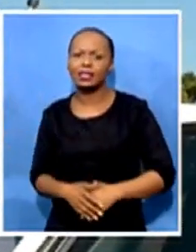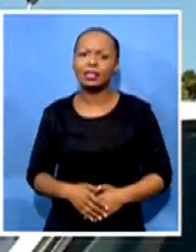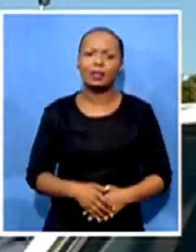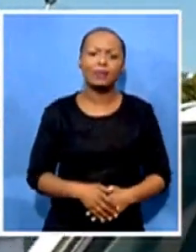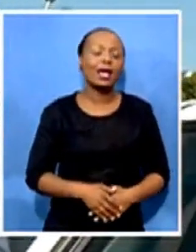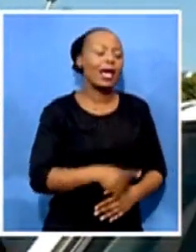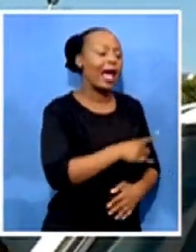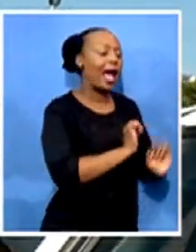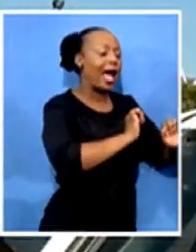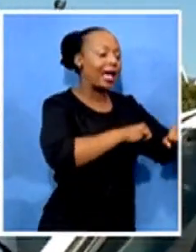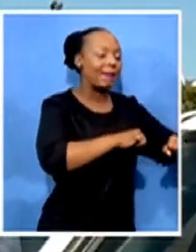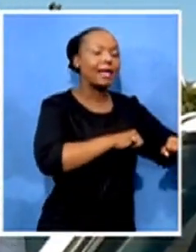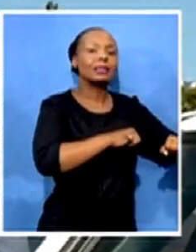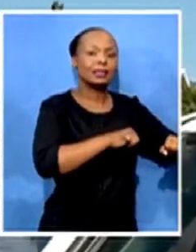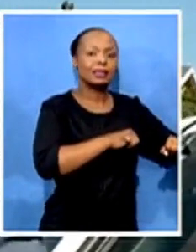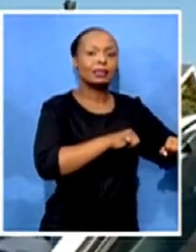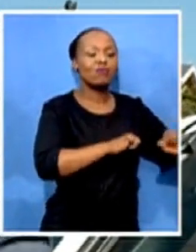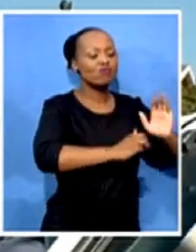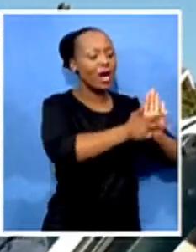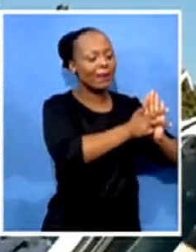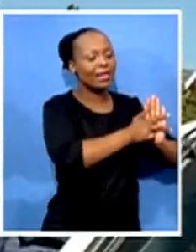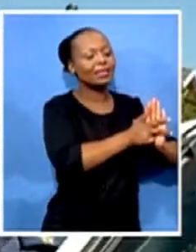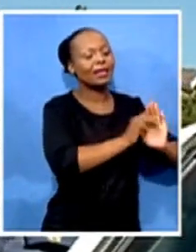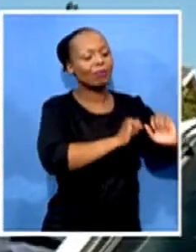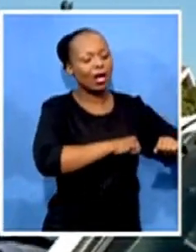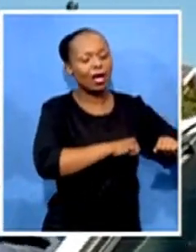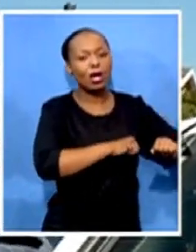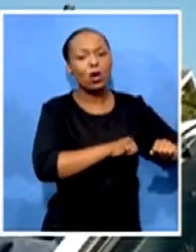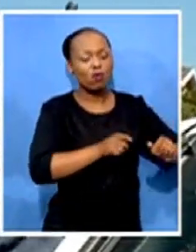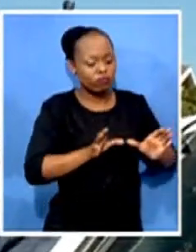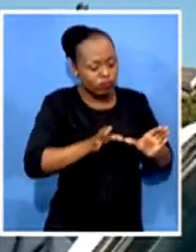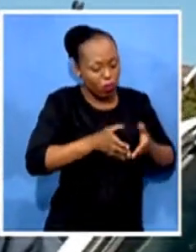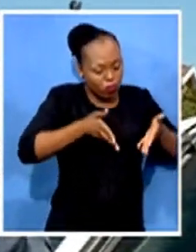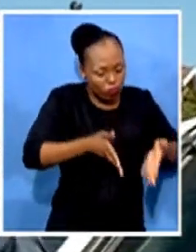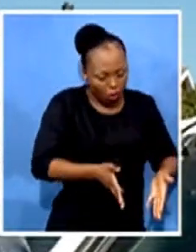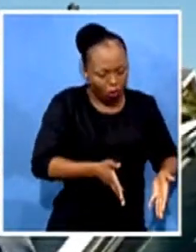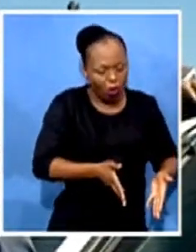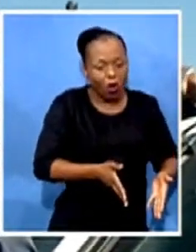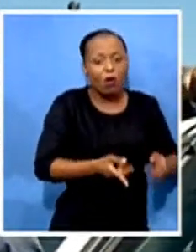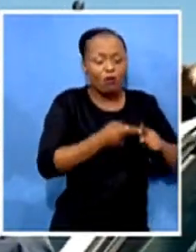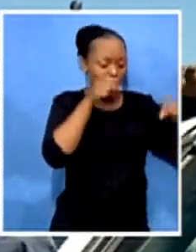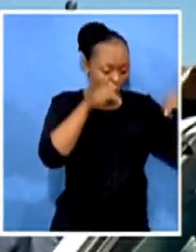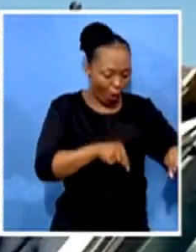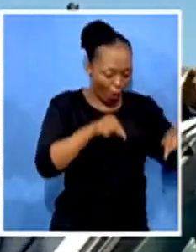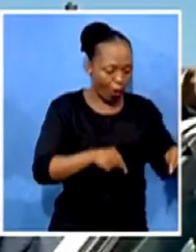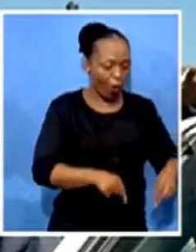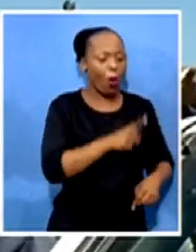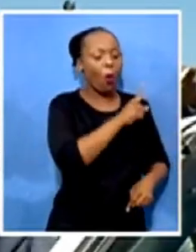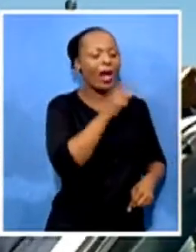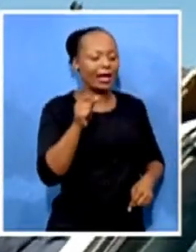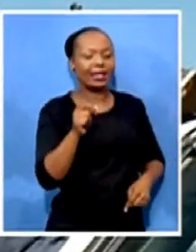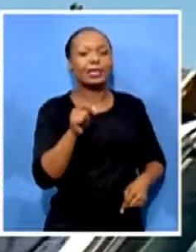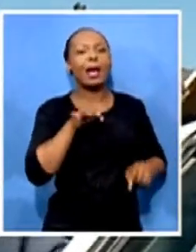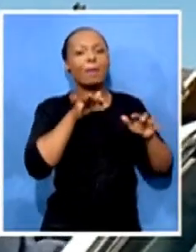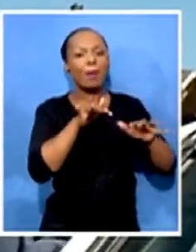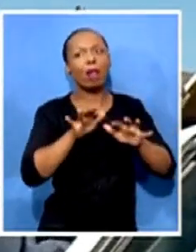gather here. From here, 100 people move to the school to hand over the memorandum. So what's going to happen? You're going to the rest of the